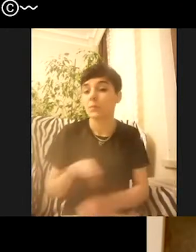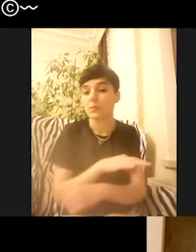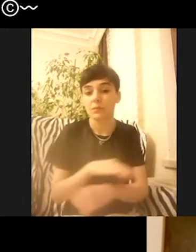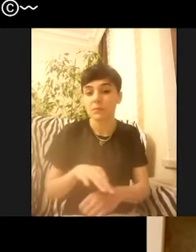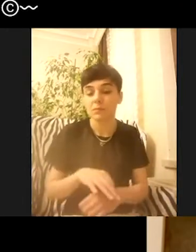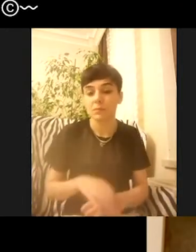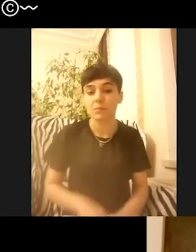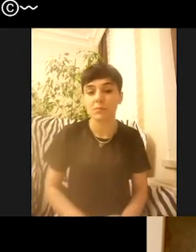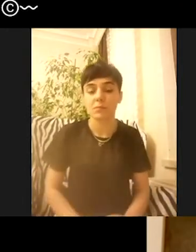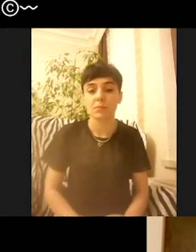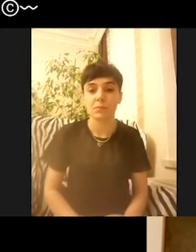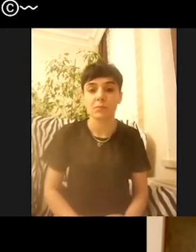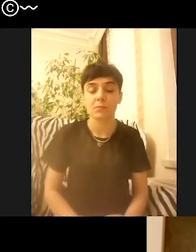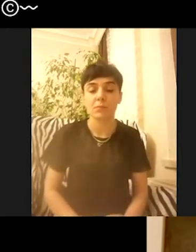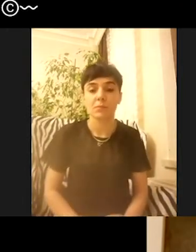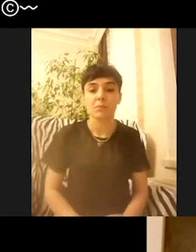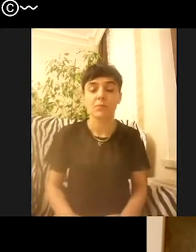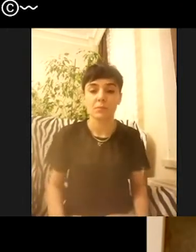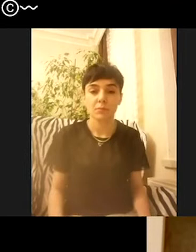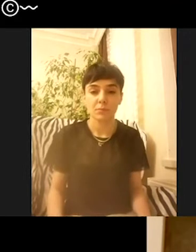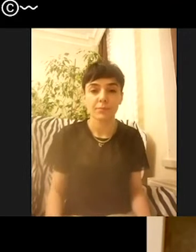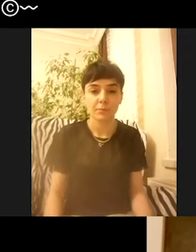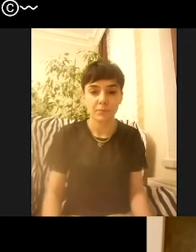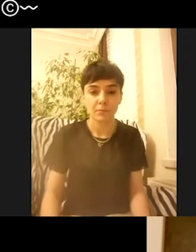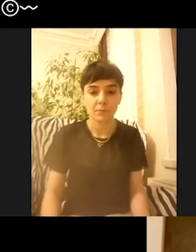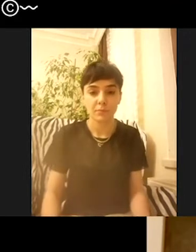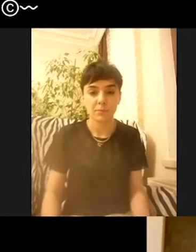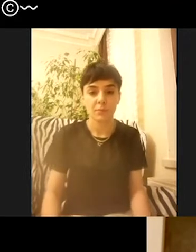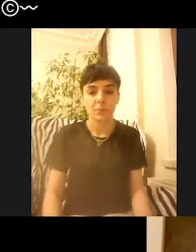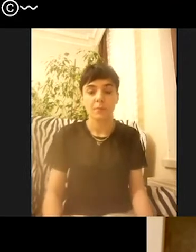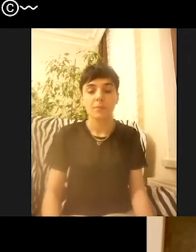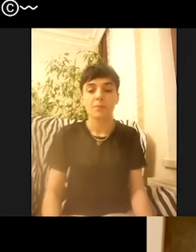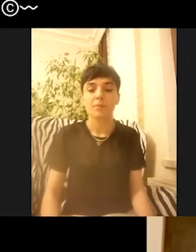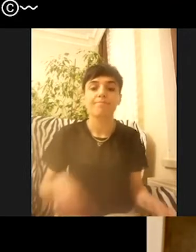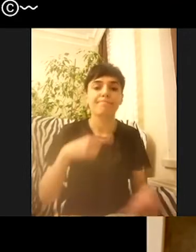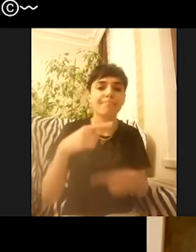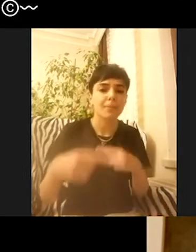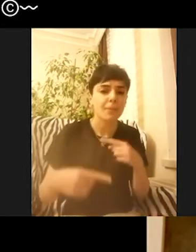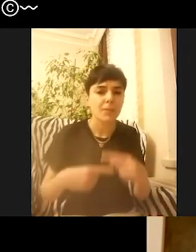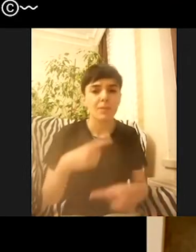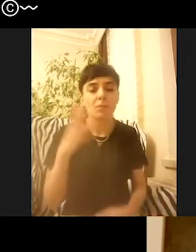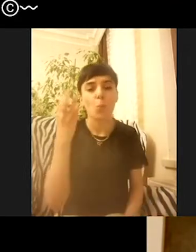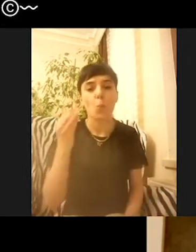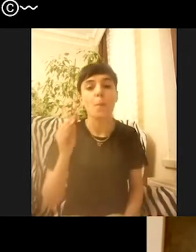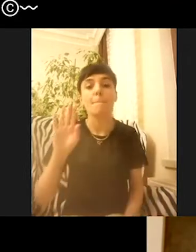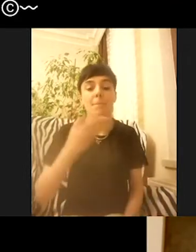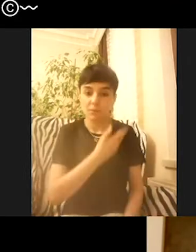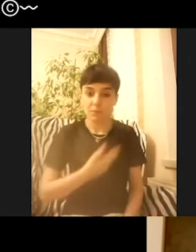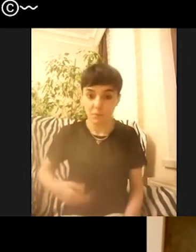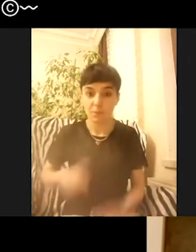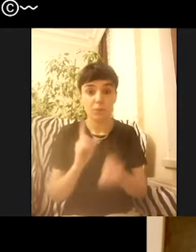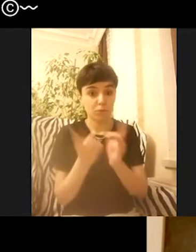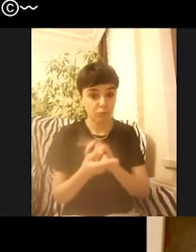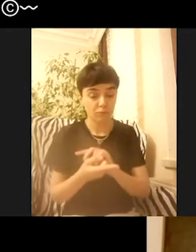of loving, and at a certain point, a breakup has happened, a big breakup